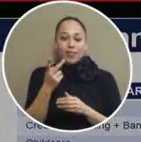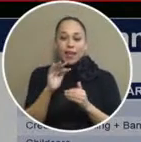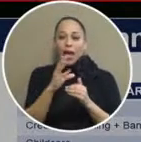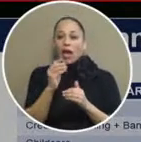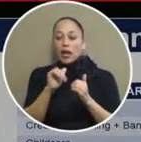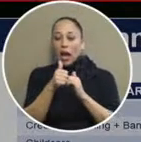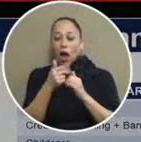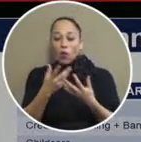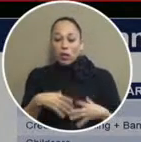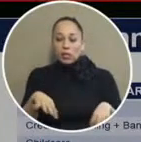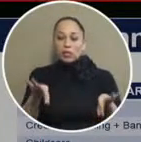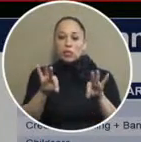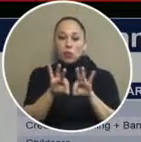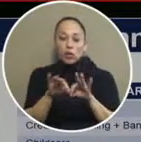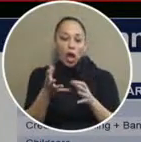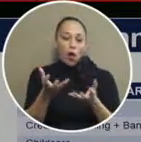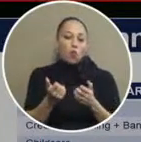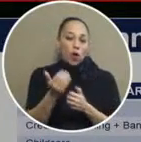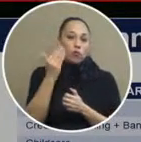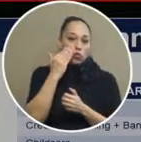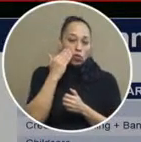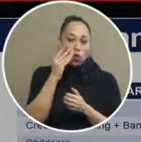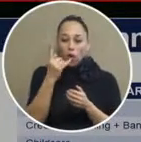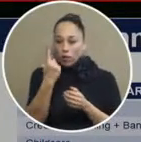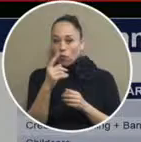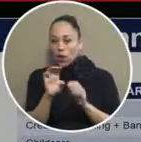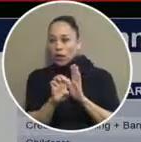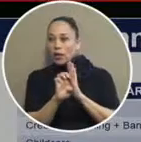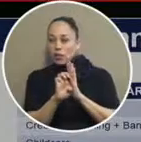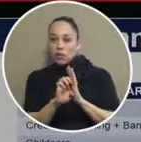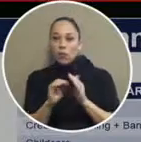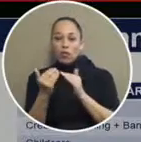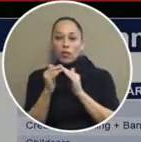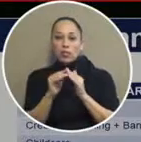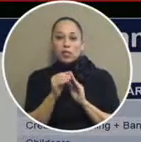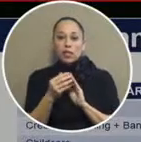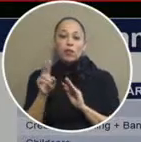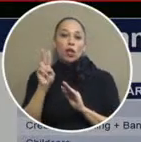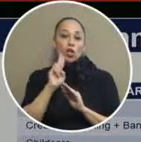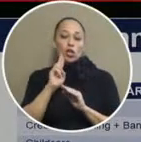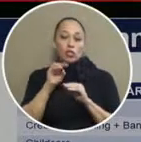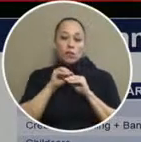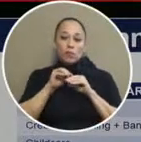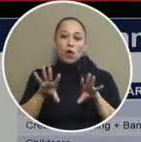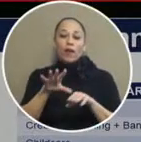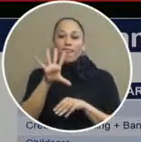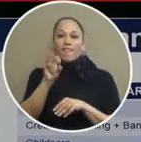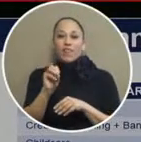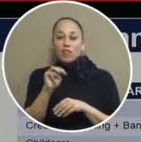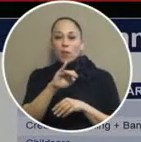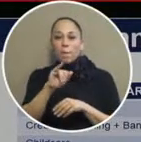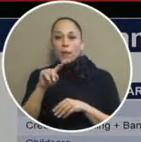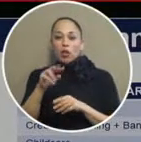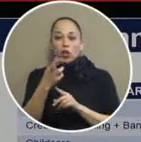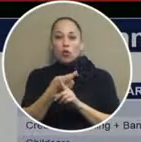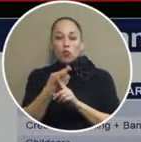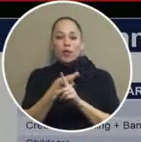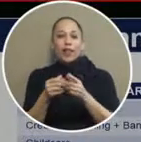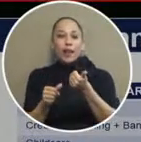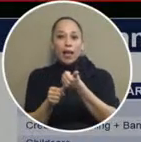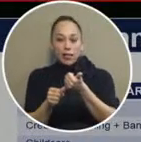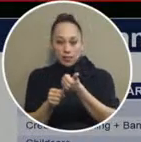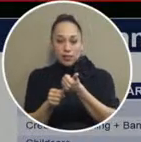how important that is. I do want to note, just as an example, the city of Houston deployed $15 million in rental